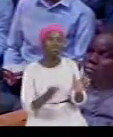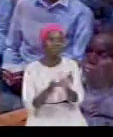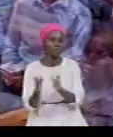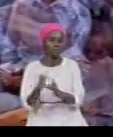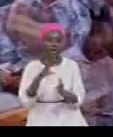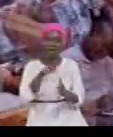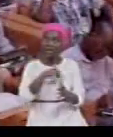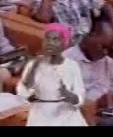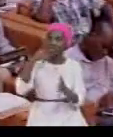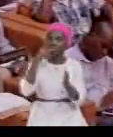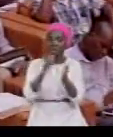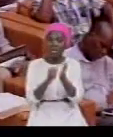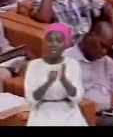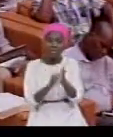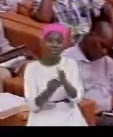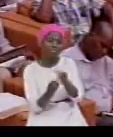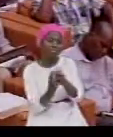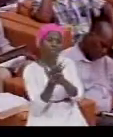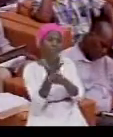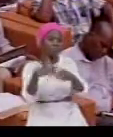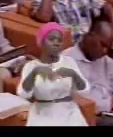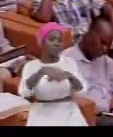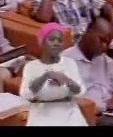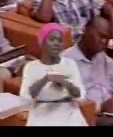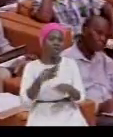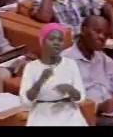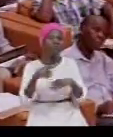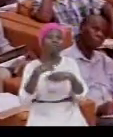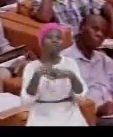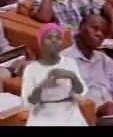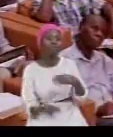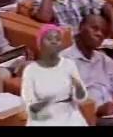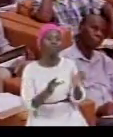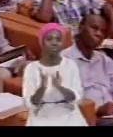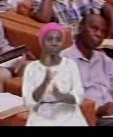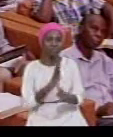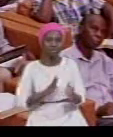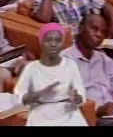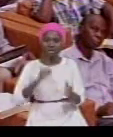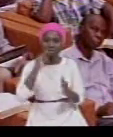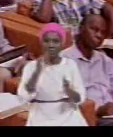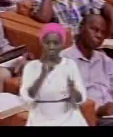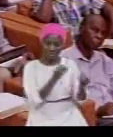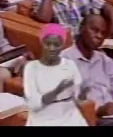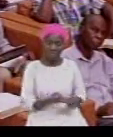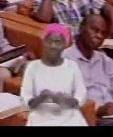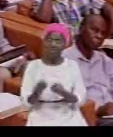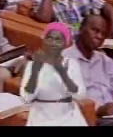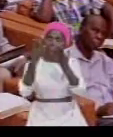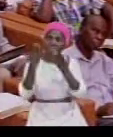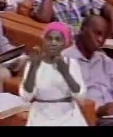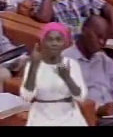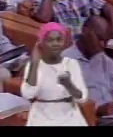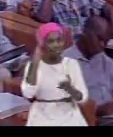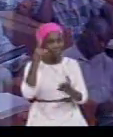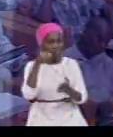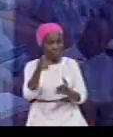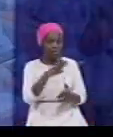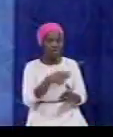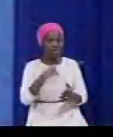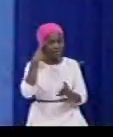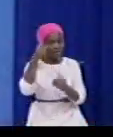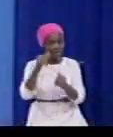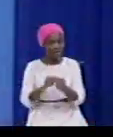the blood of Christ, his sacrifice that he made for you, that he made for everyone, you can come to